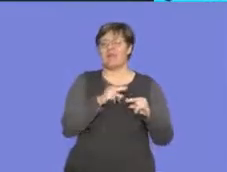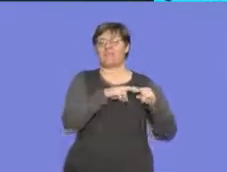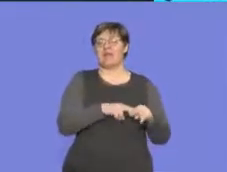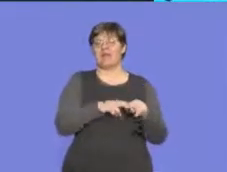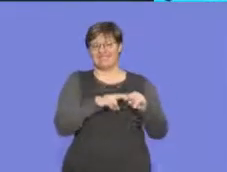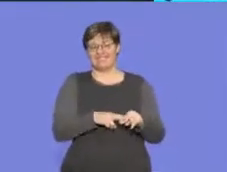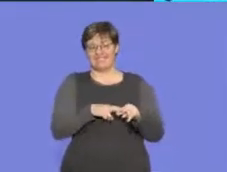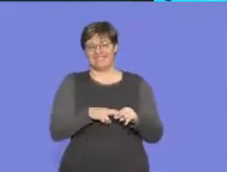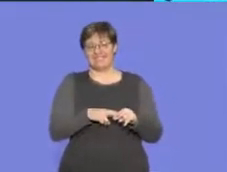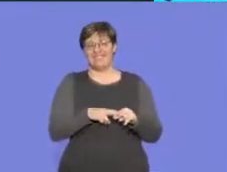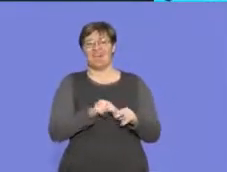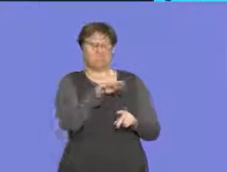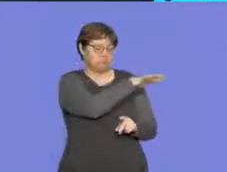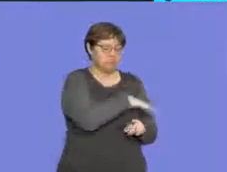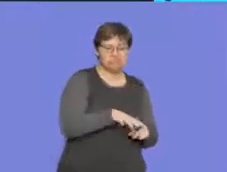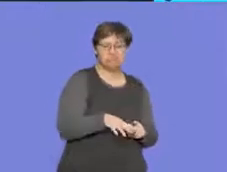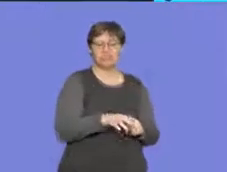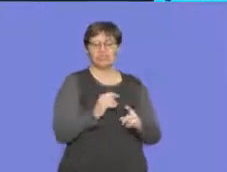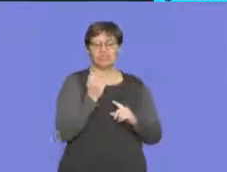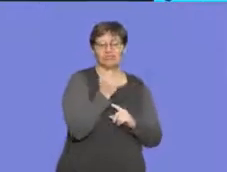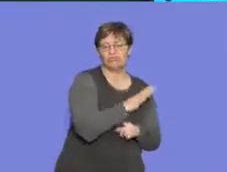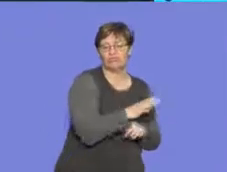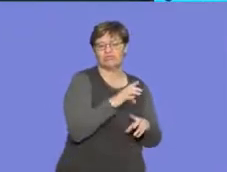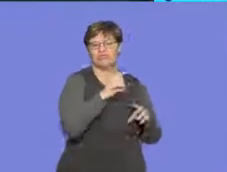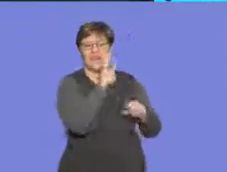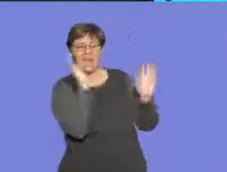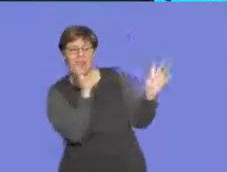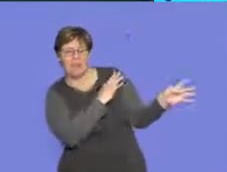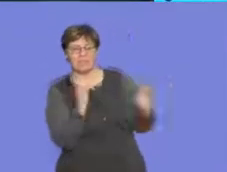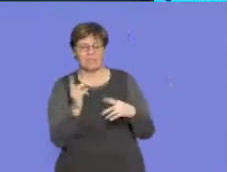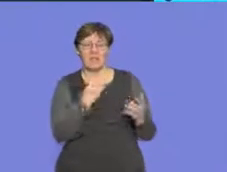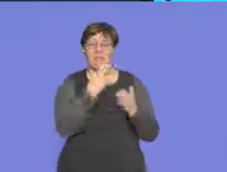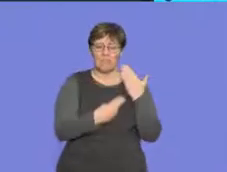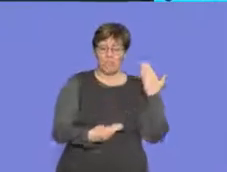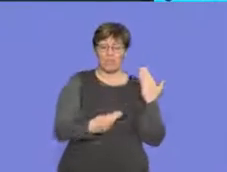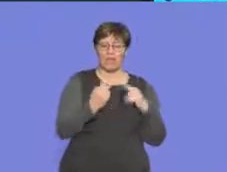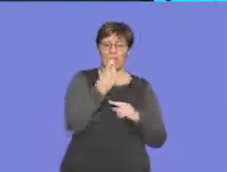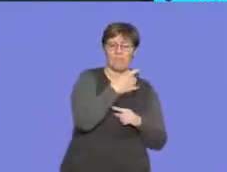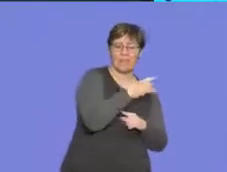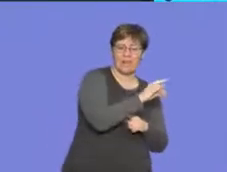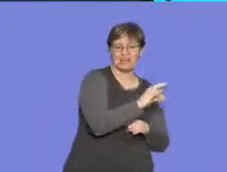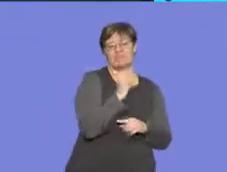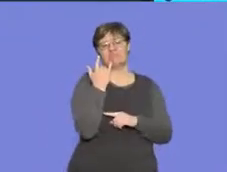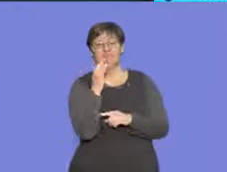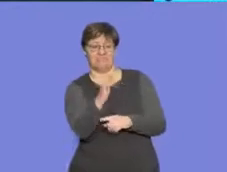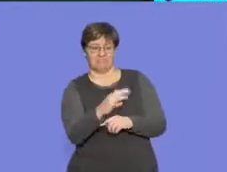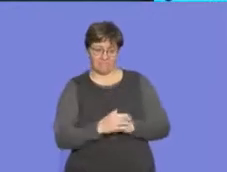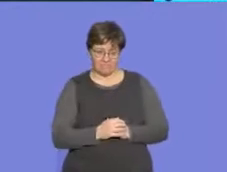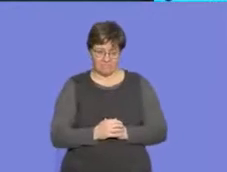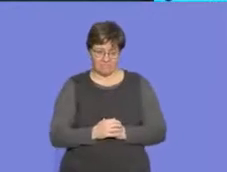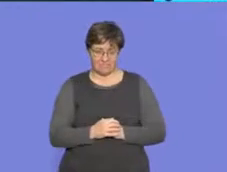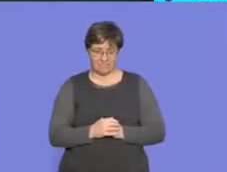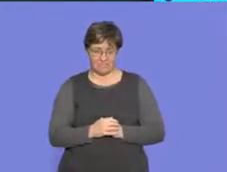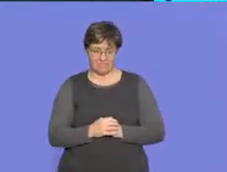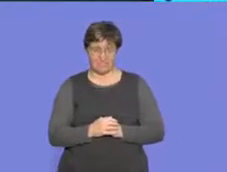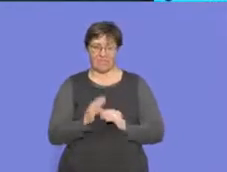the typical vegetation, the climatic conditions, and both the plant and the animal for life forms. As we move on